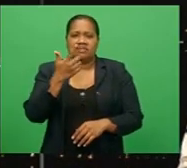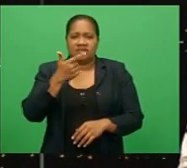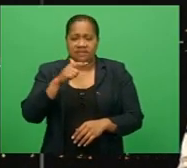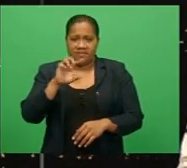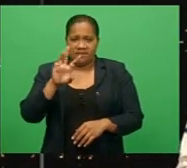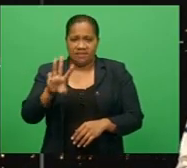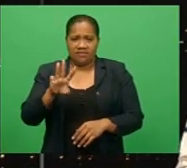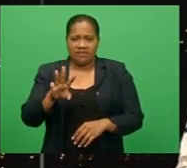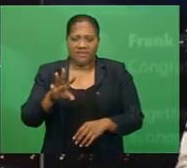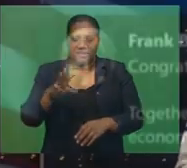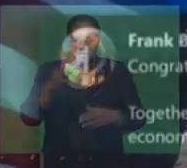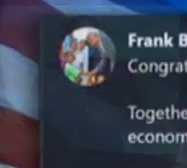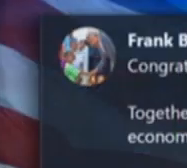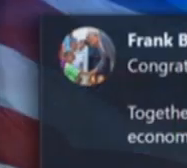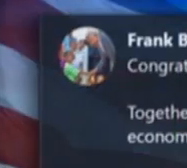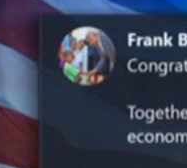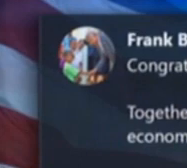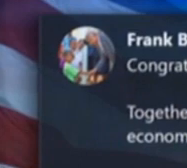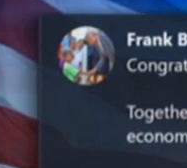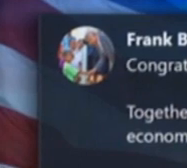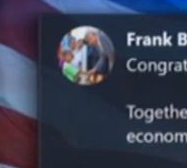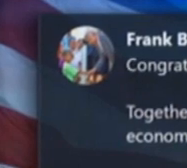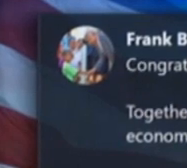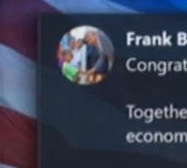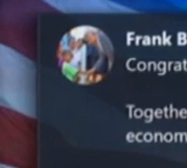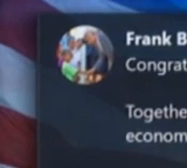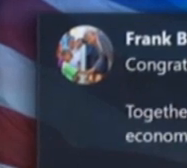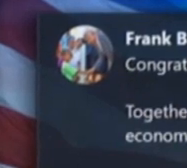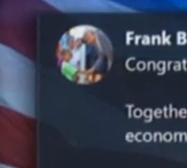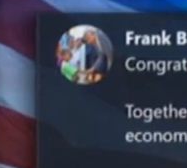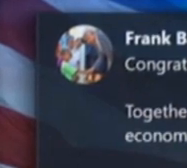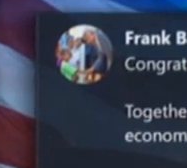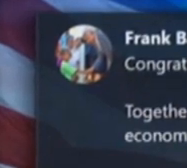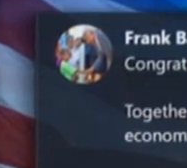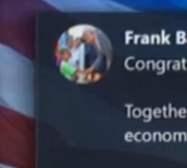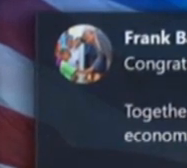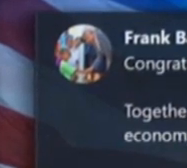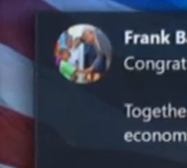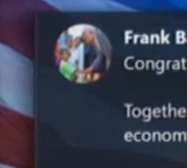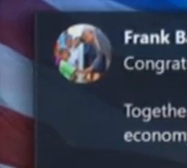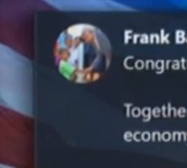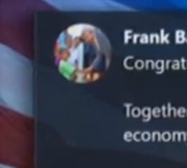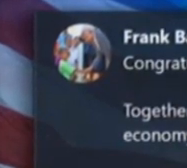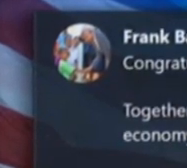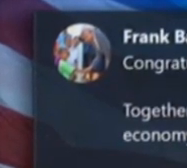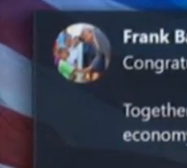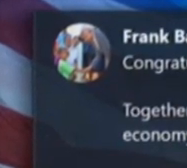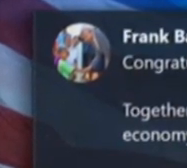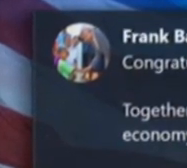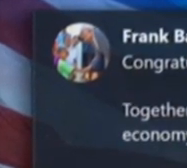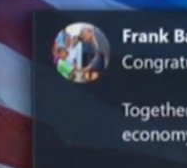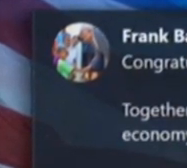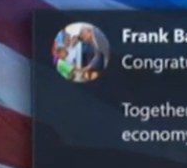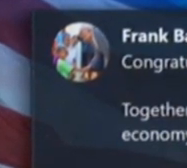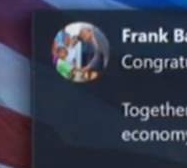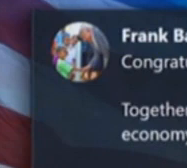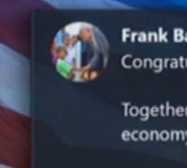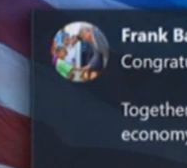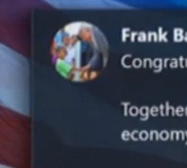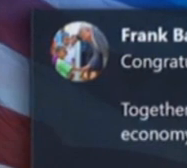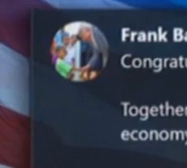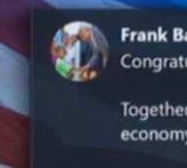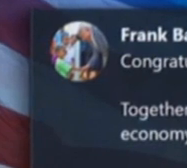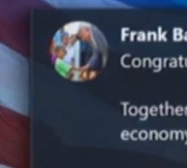the election. In a tweet, Bainimarama acknowledged the new U.S. president on the win, urging Biden on working together with other